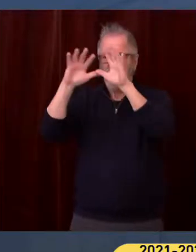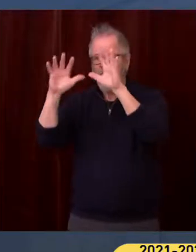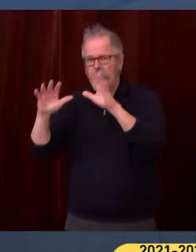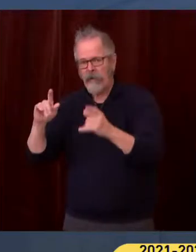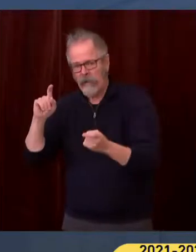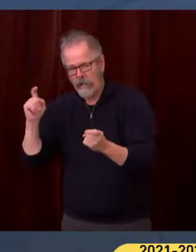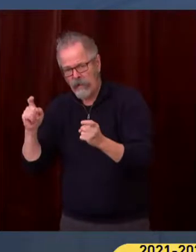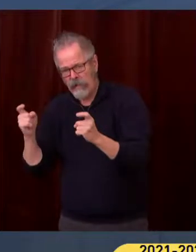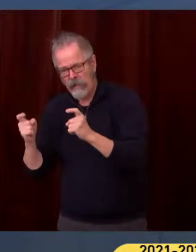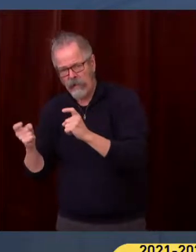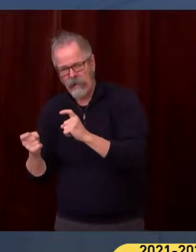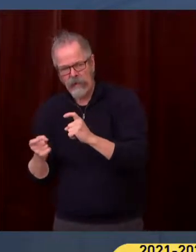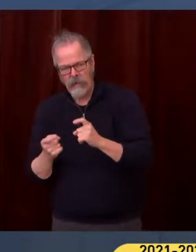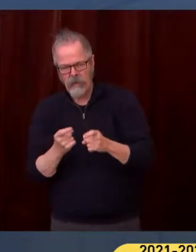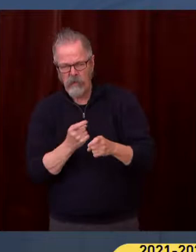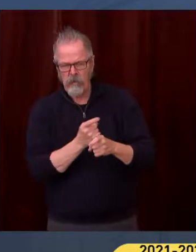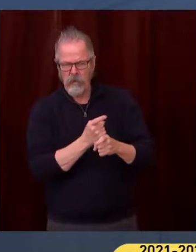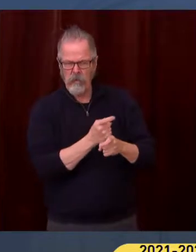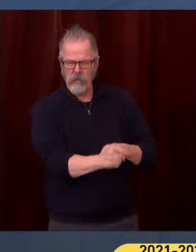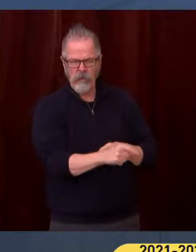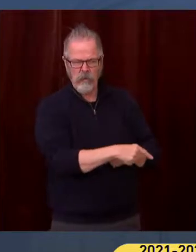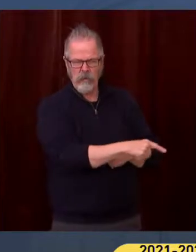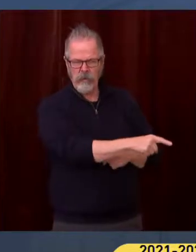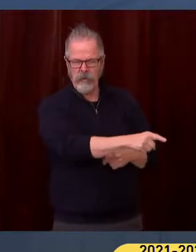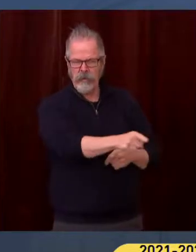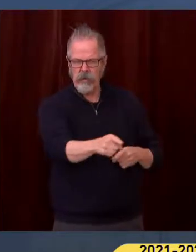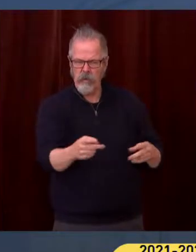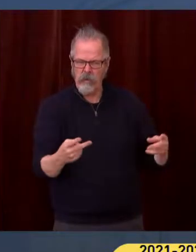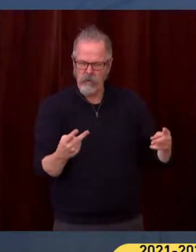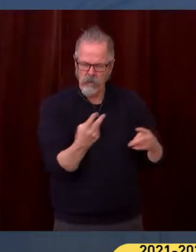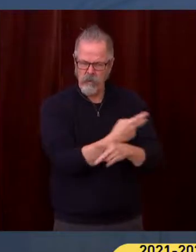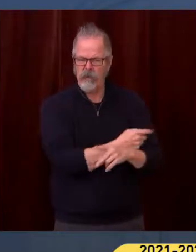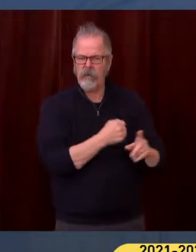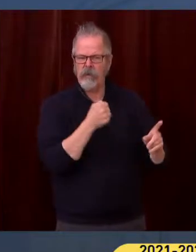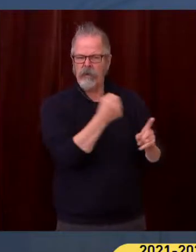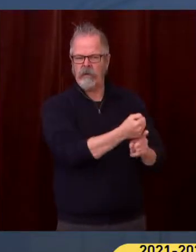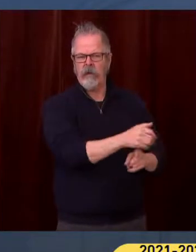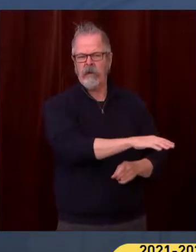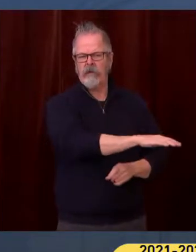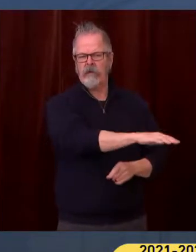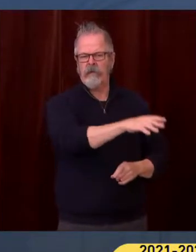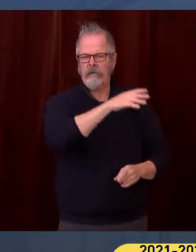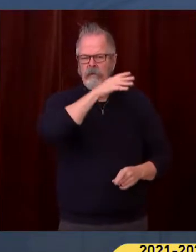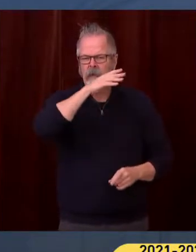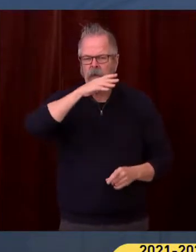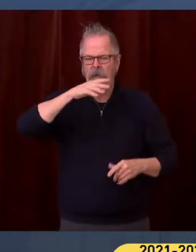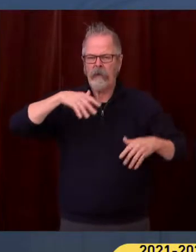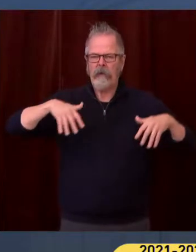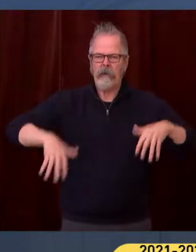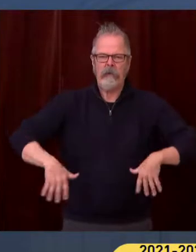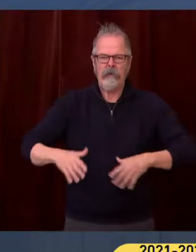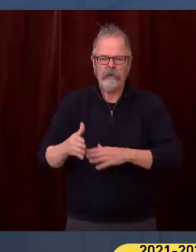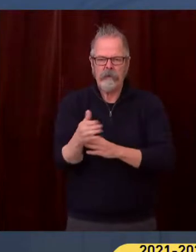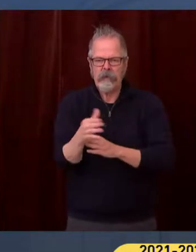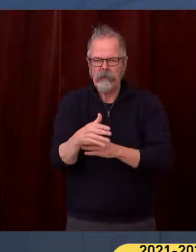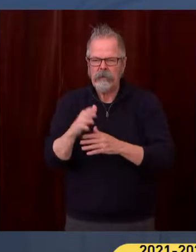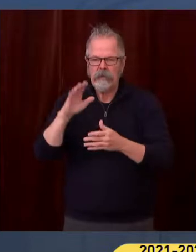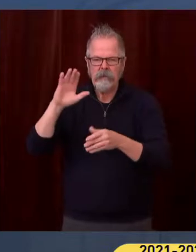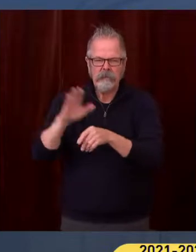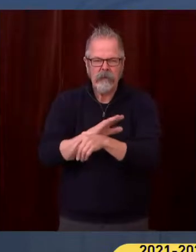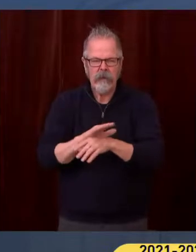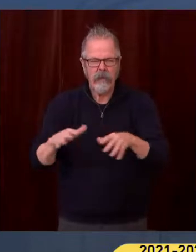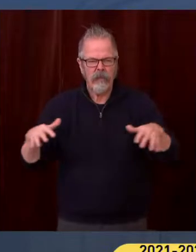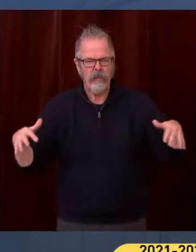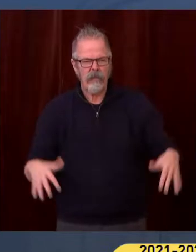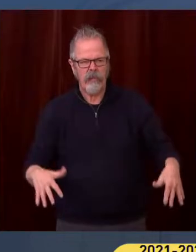So to talk more about this piece of our package, we're joined by Senator Reuven Carlisle, who has been a tremendous leader in the Senate for